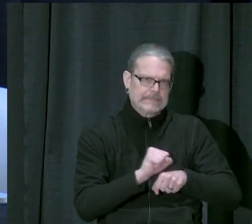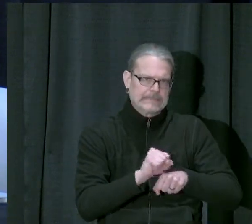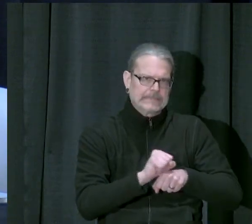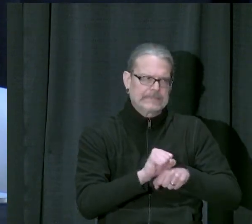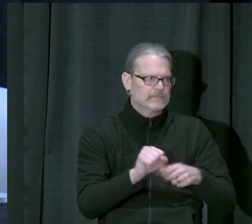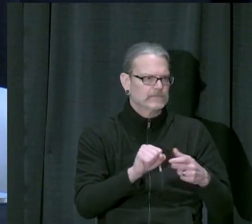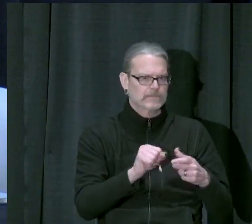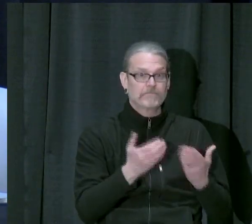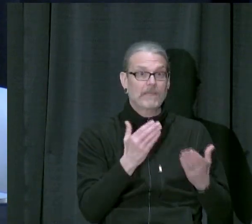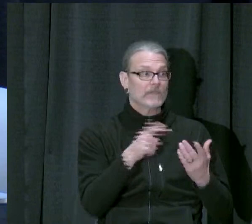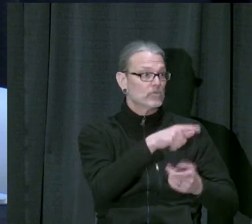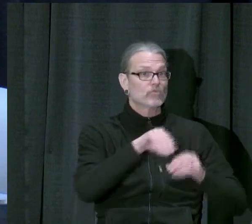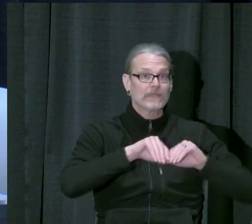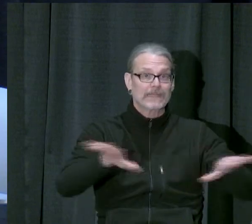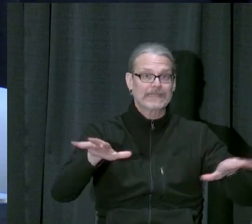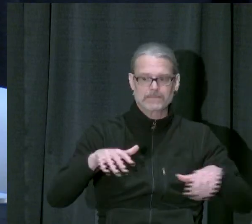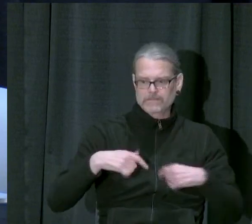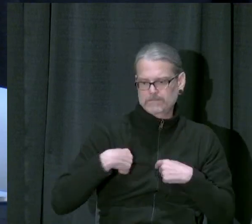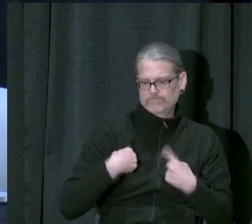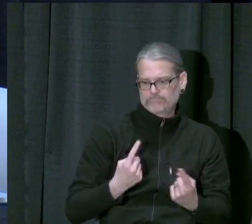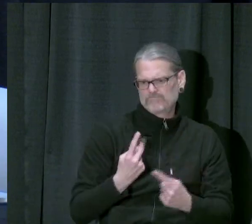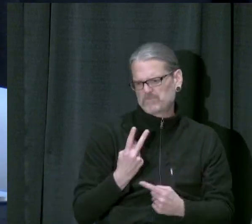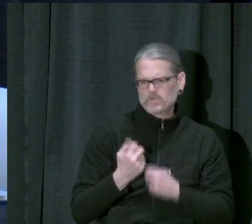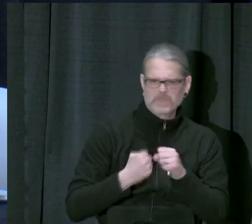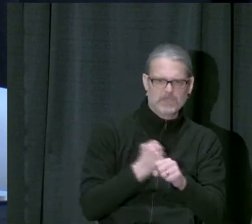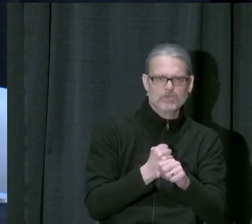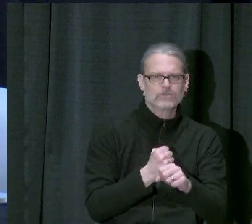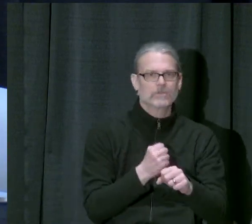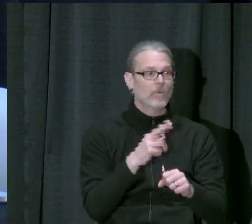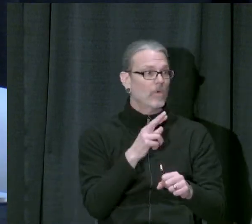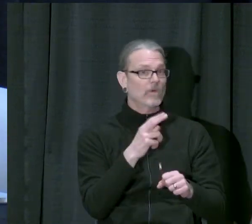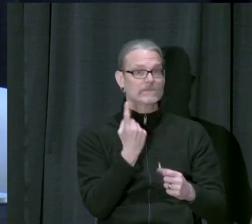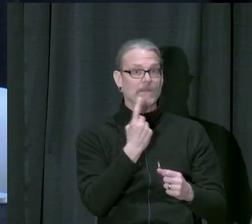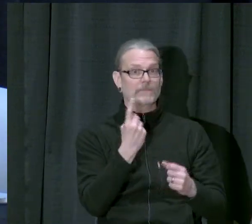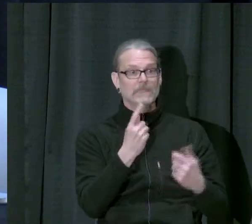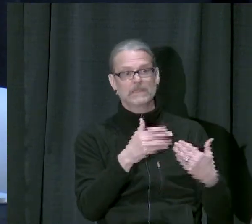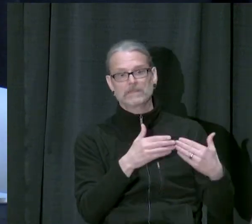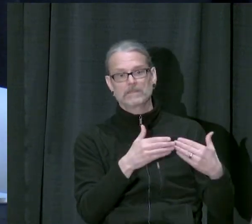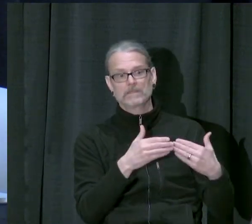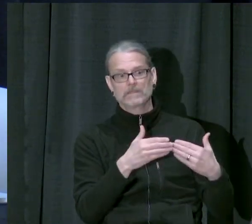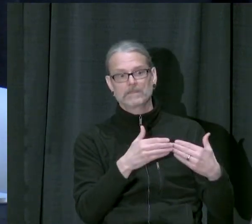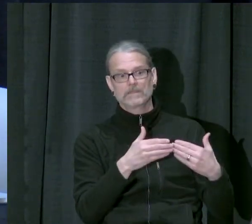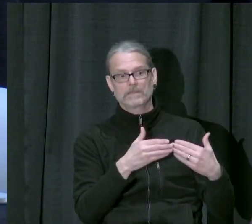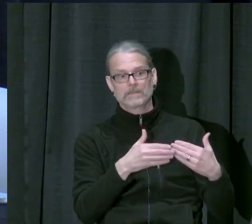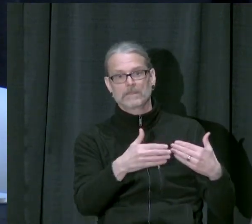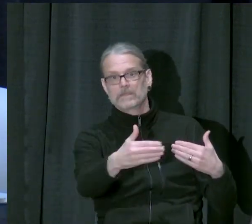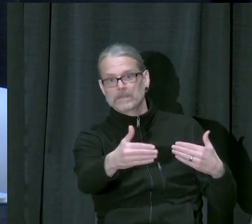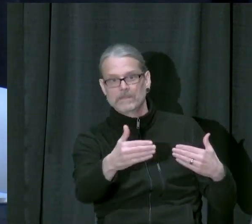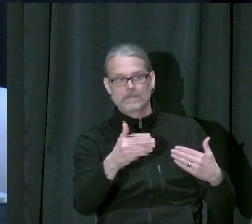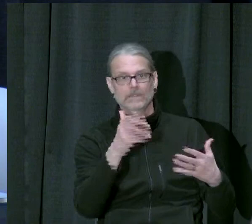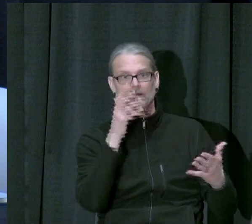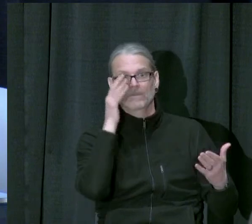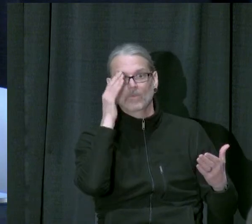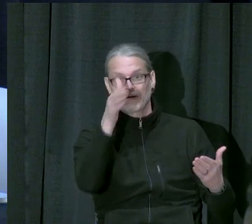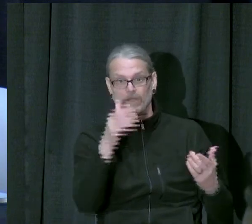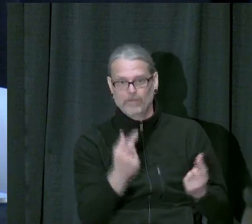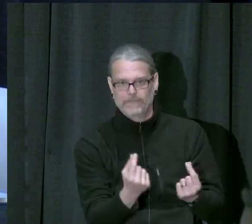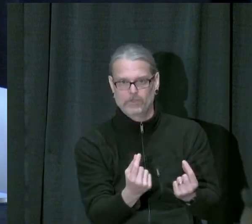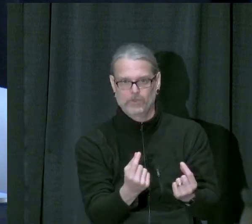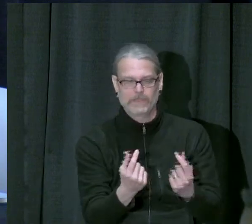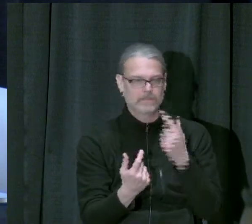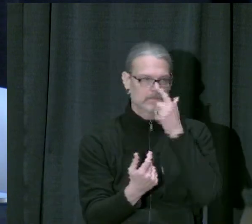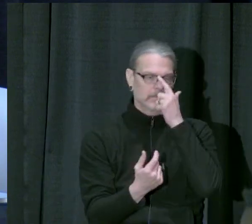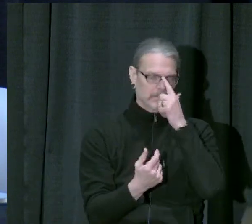released in the last couple of years, or even maybe things that you think are really great about Alexa and capabilities that you've been part